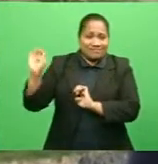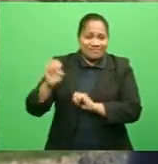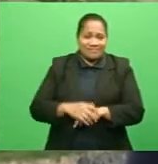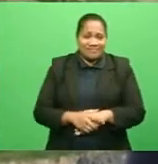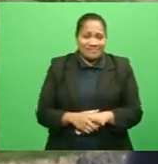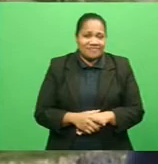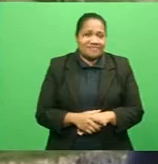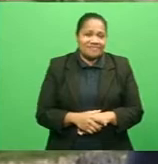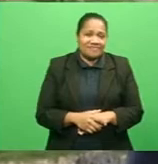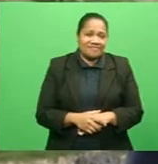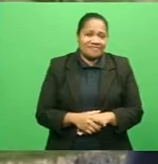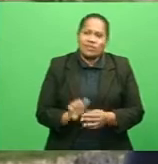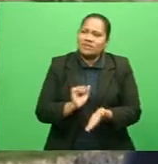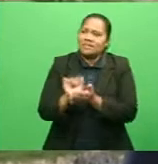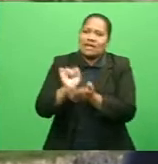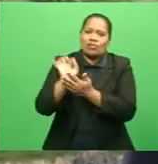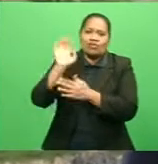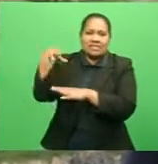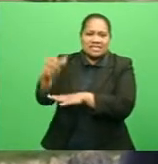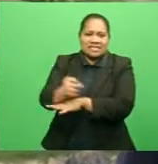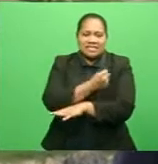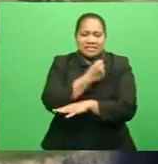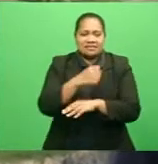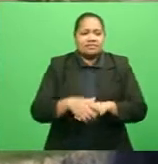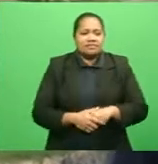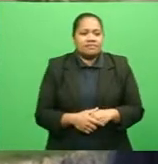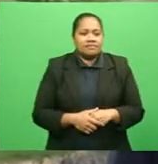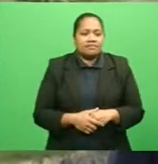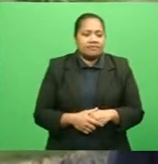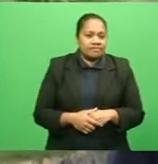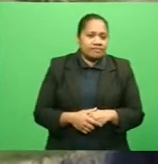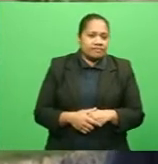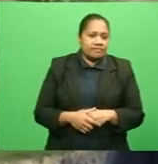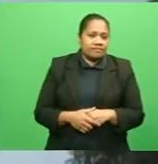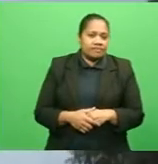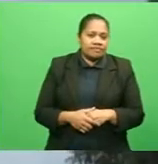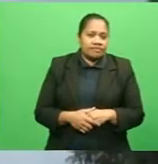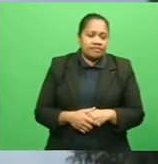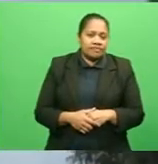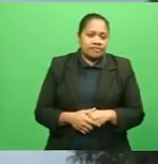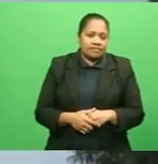they started fruiting, then they come and spray, then they start picking.